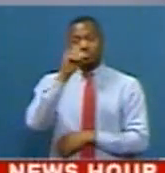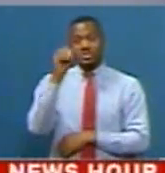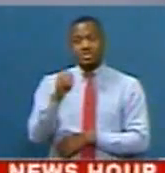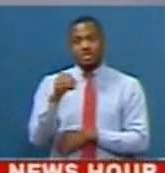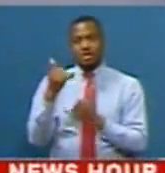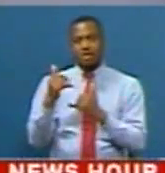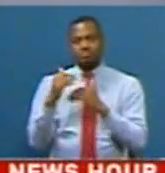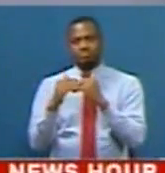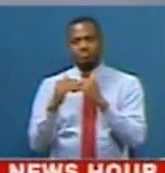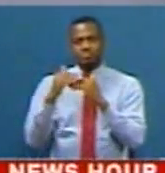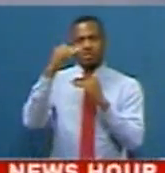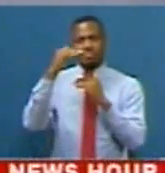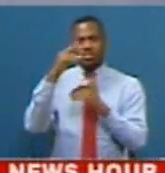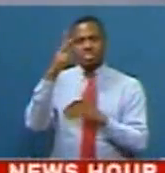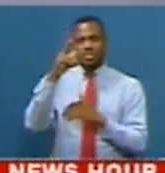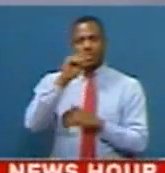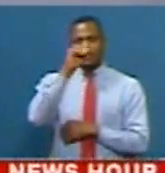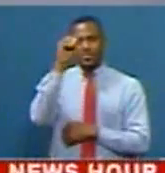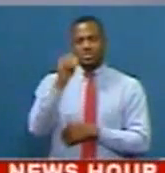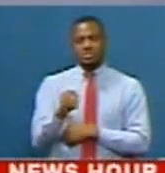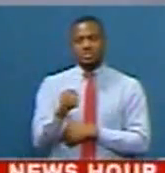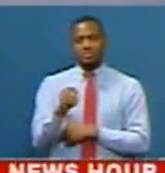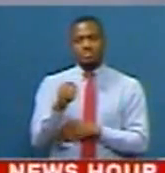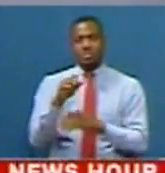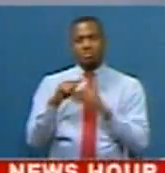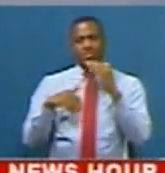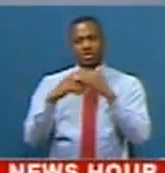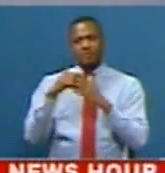to 3%. A total of